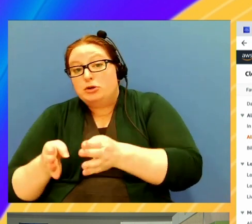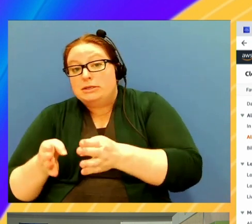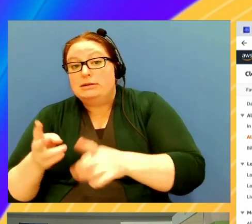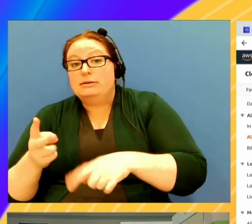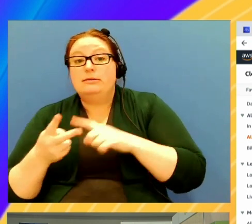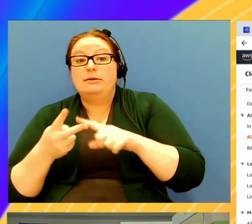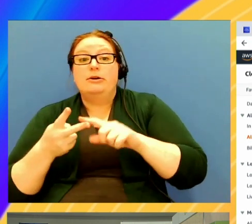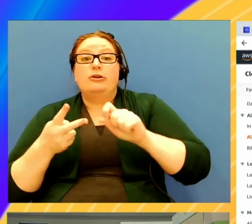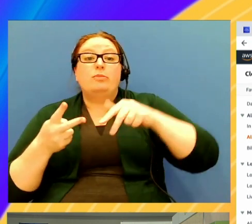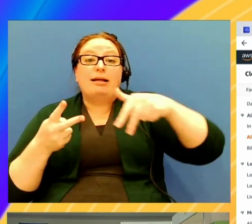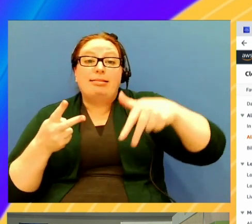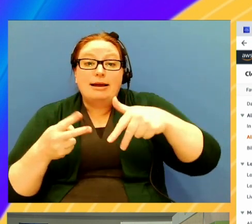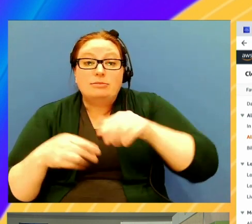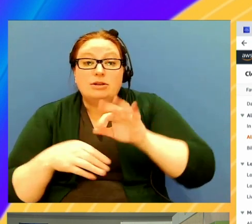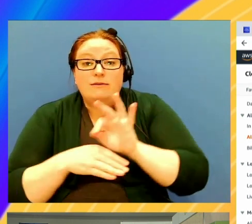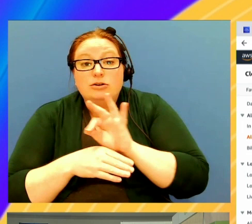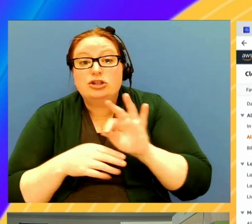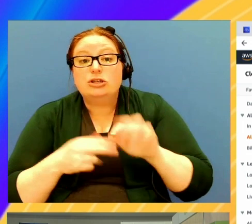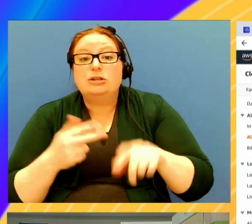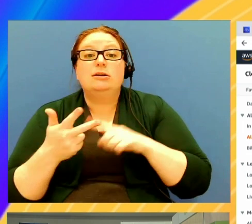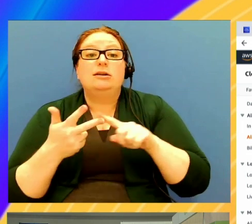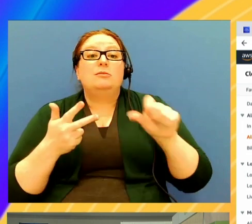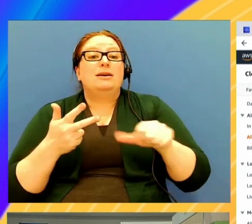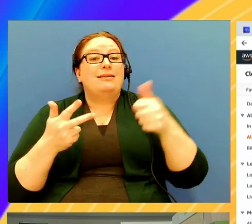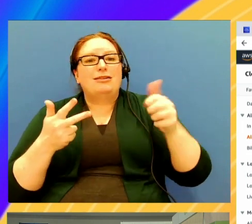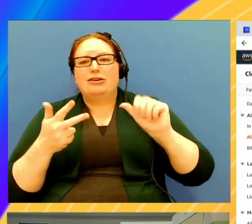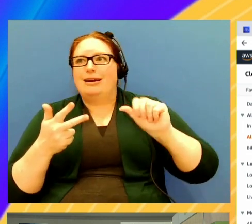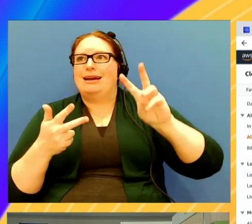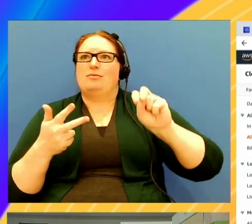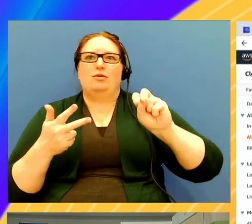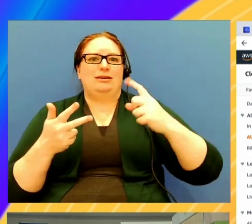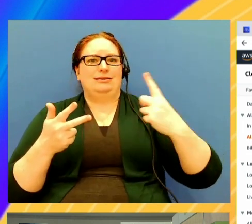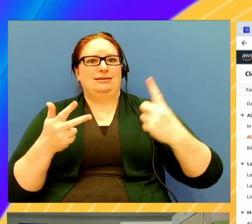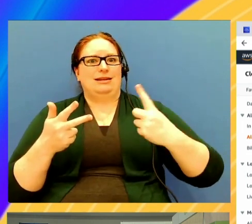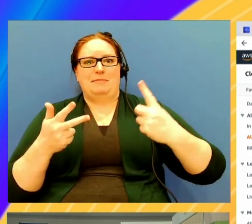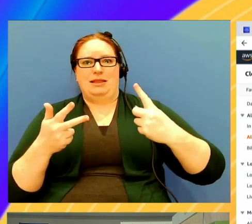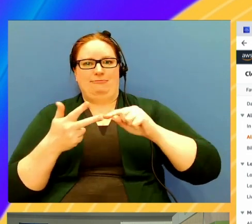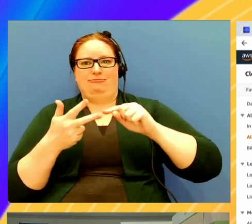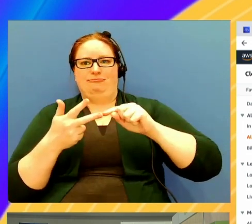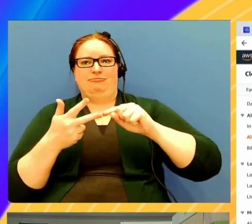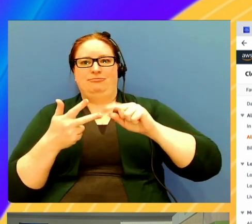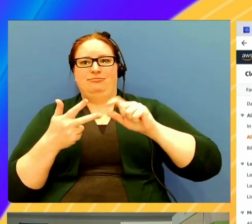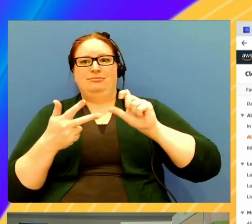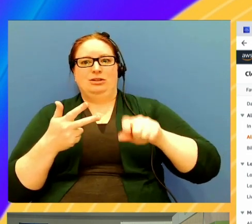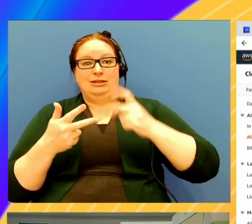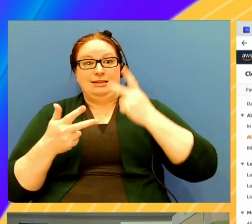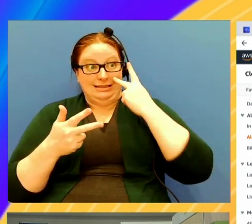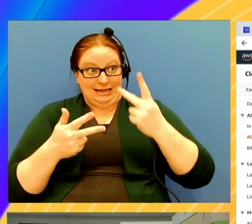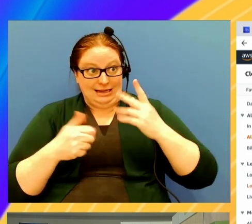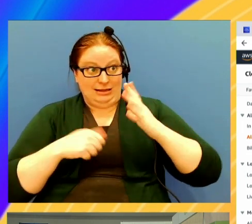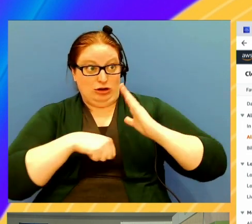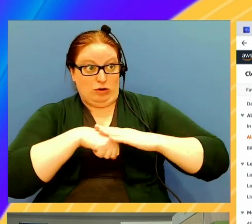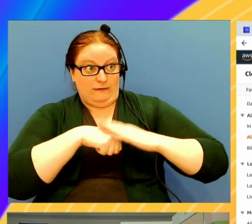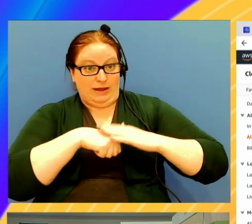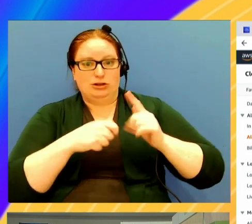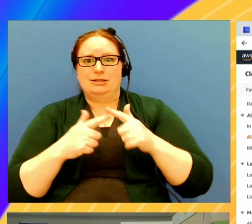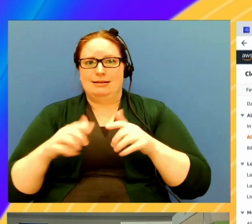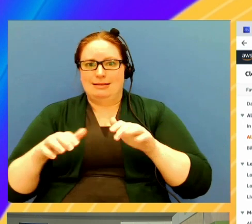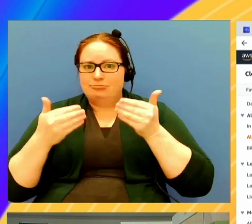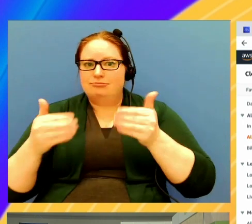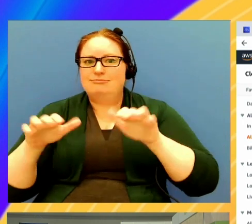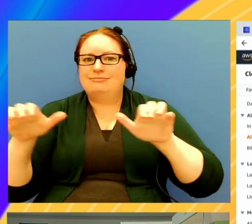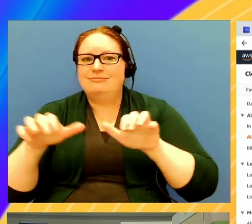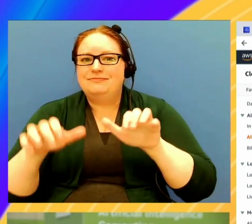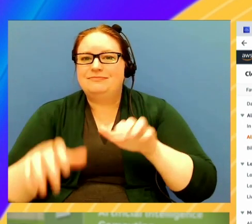Lambda function, or another piece of AWS that could be subscribed, see that notification, and take action if needed. Or even a